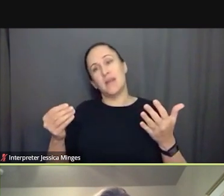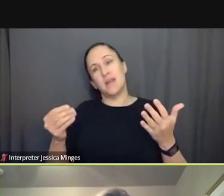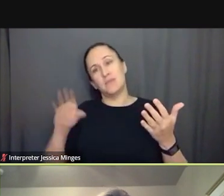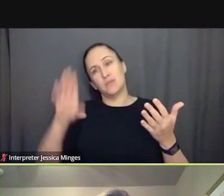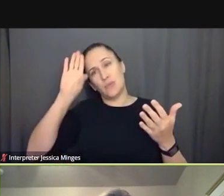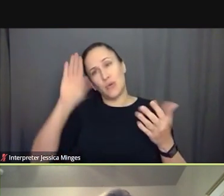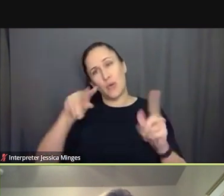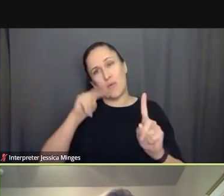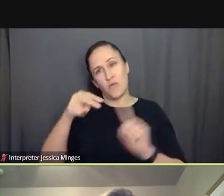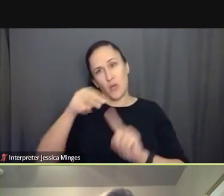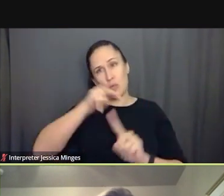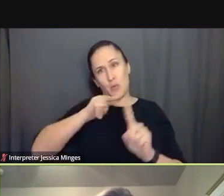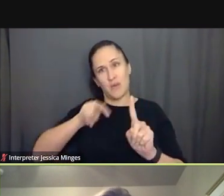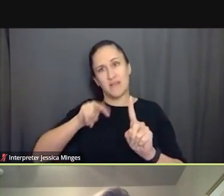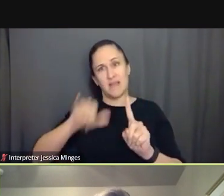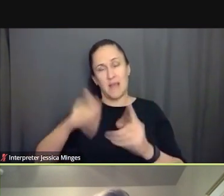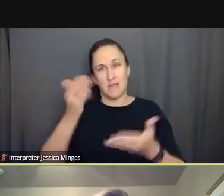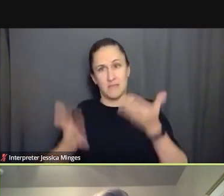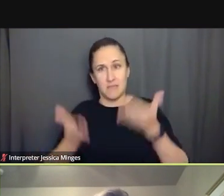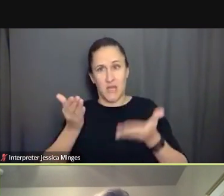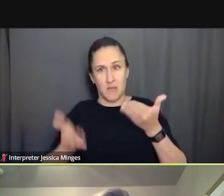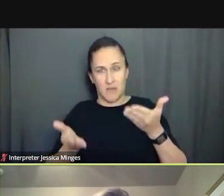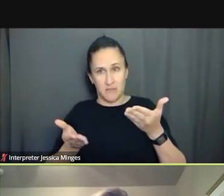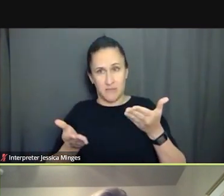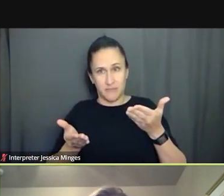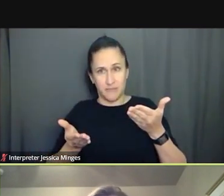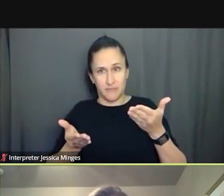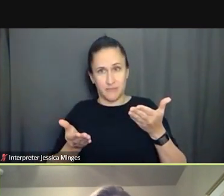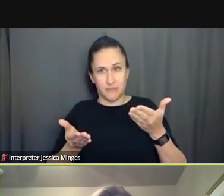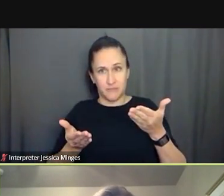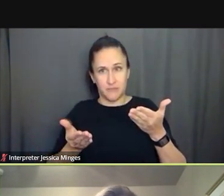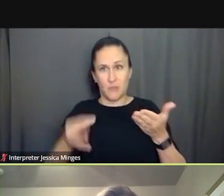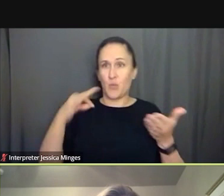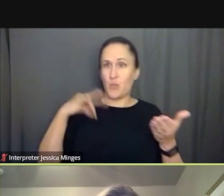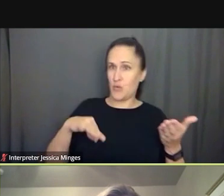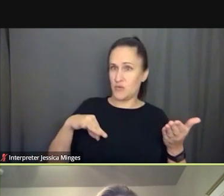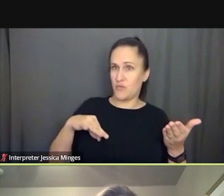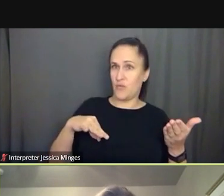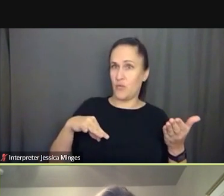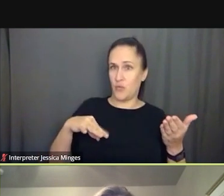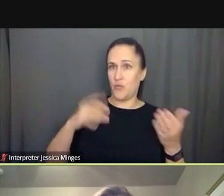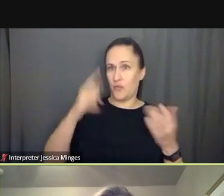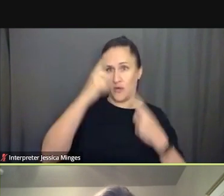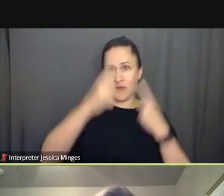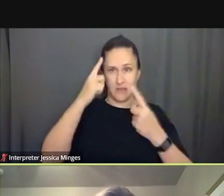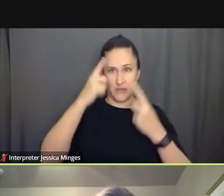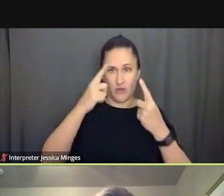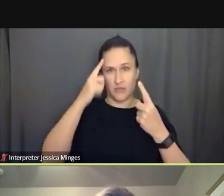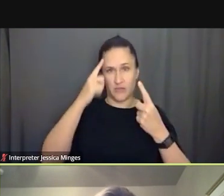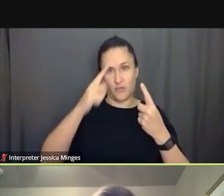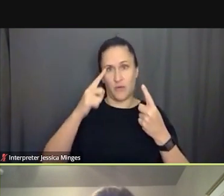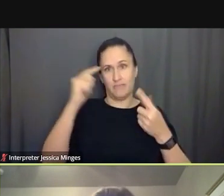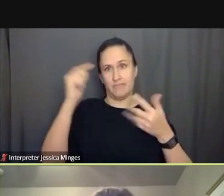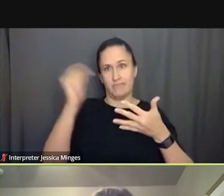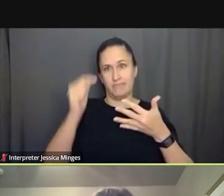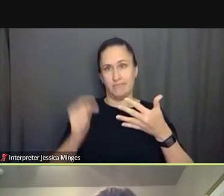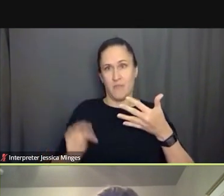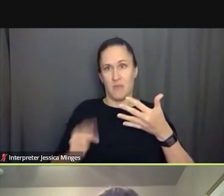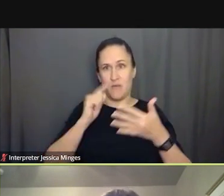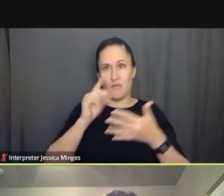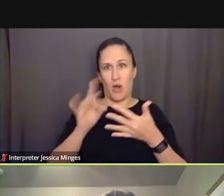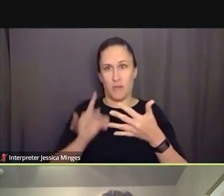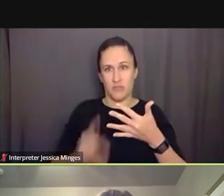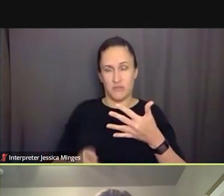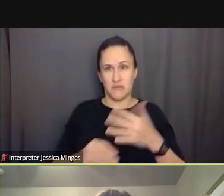viewpoints that might be useful in the consideration of for example, the menu of options.